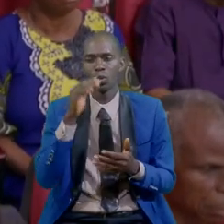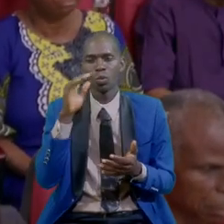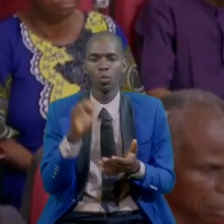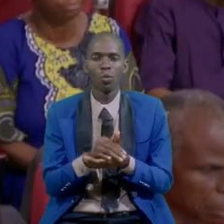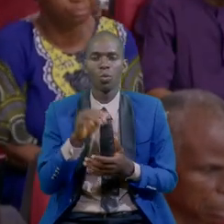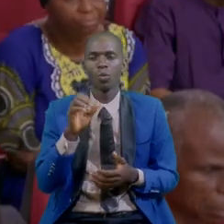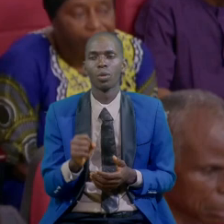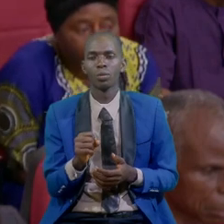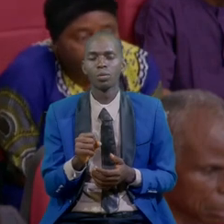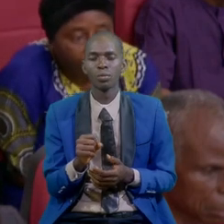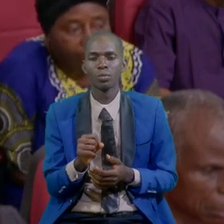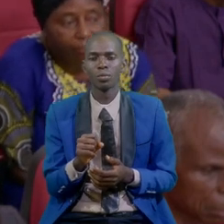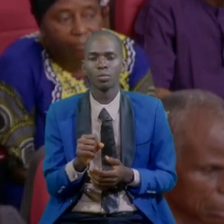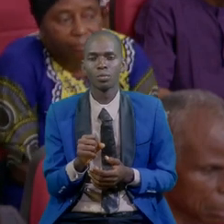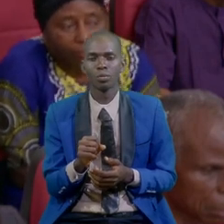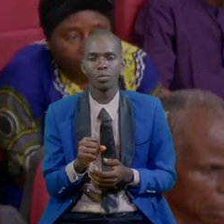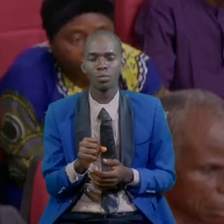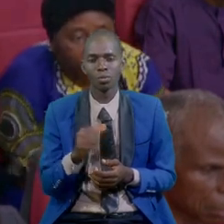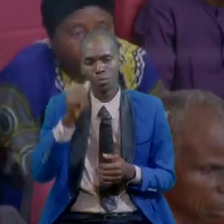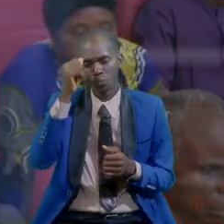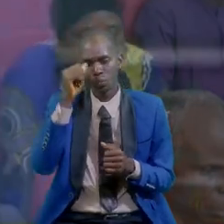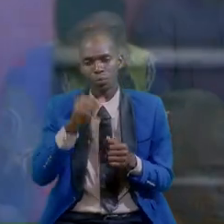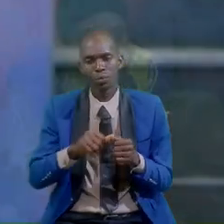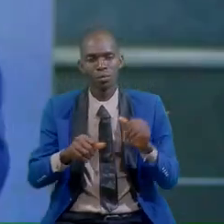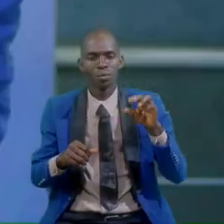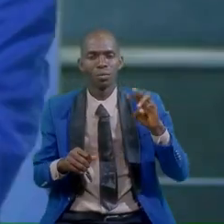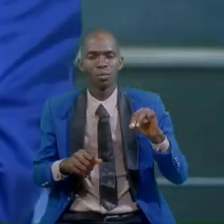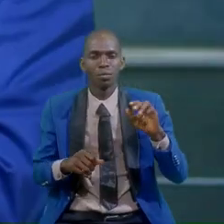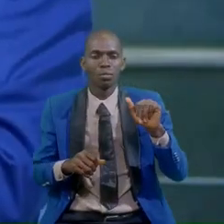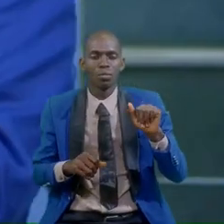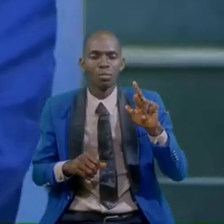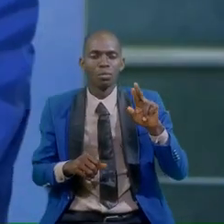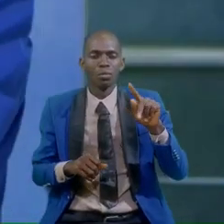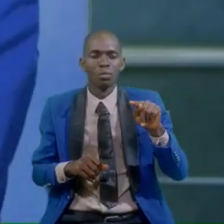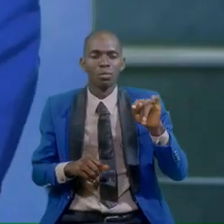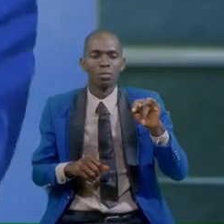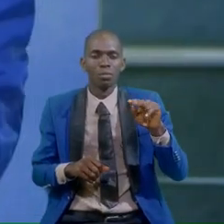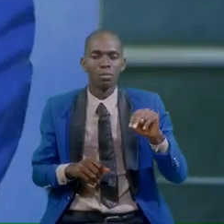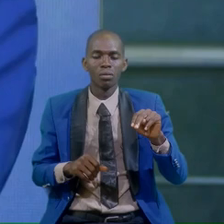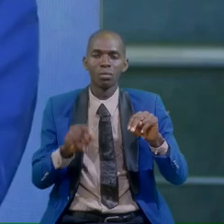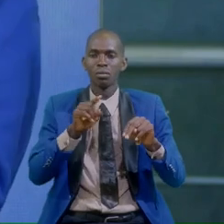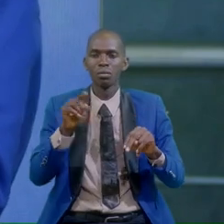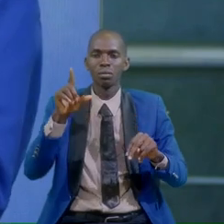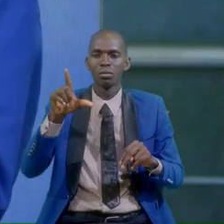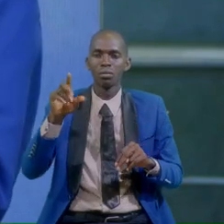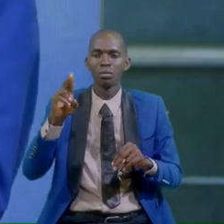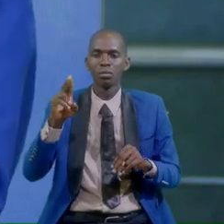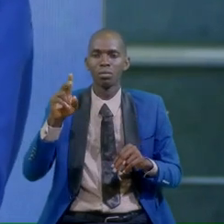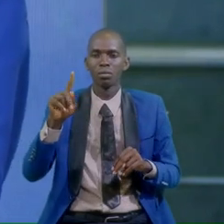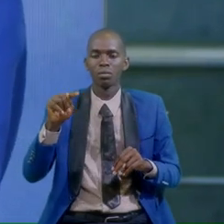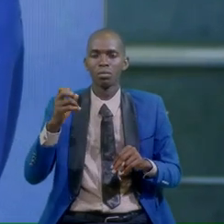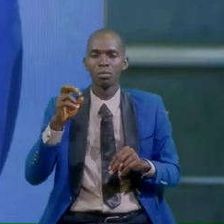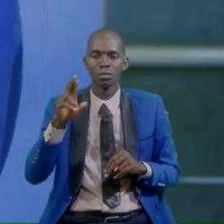You remember Martin Luther? Martin Luther was the forerunner at the forefront of the